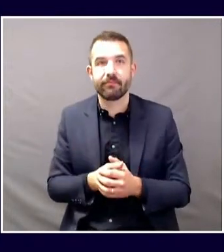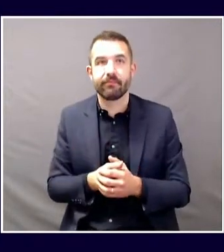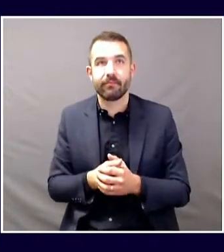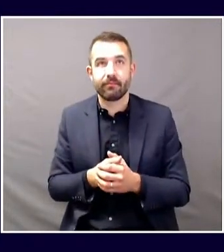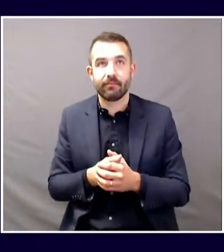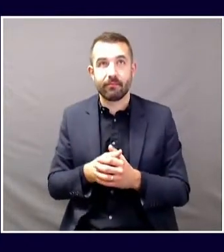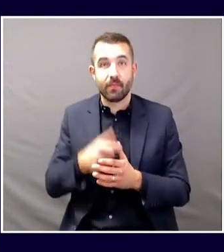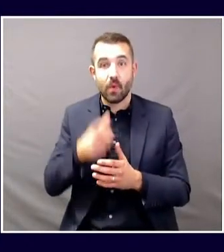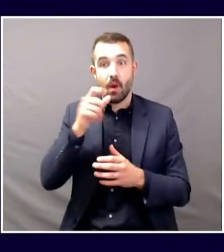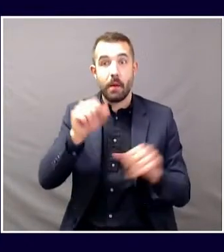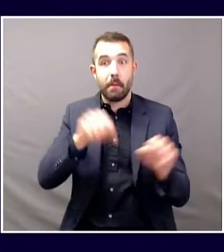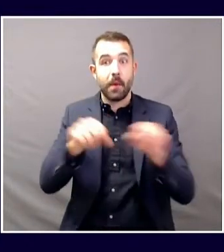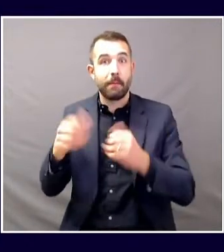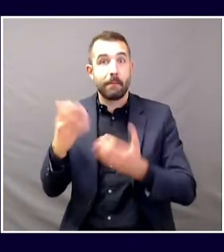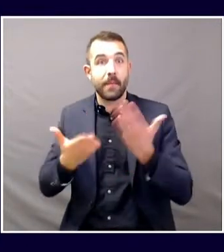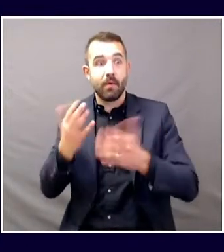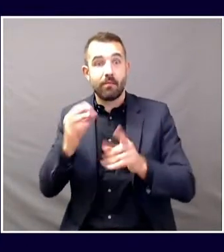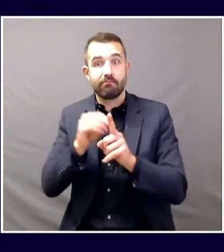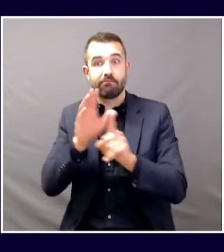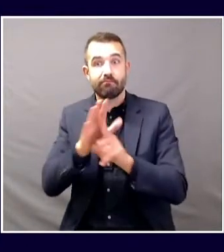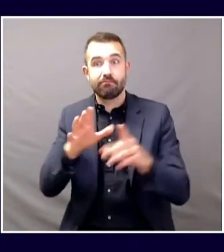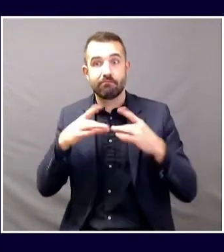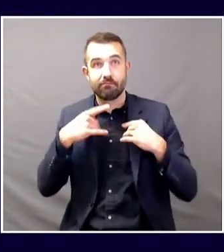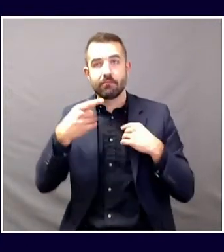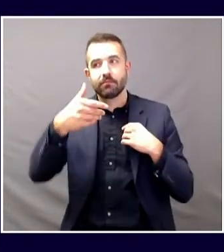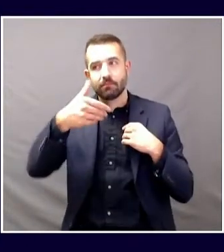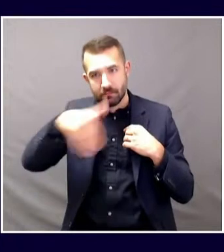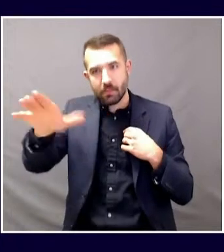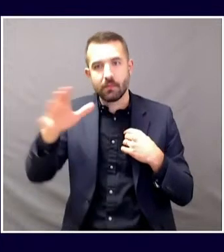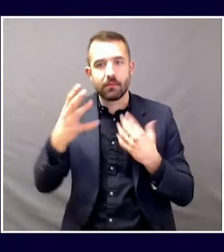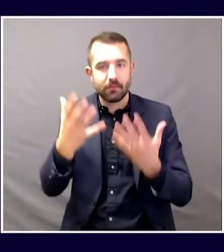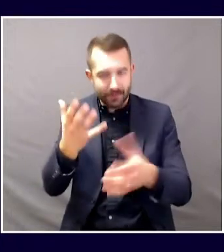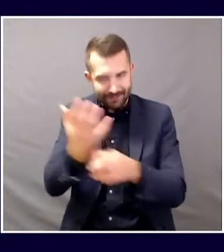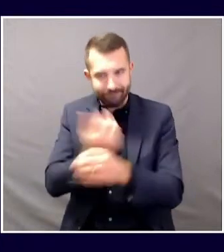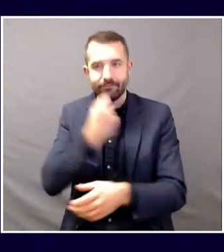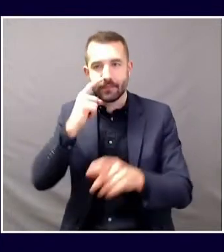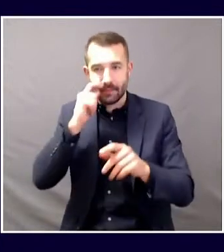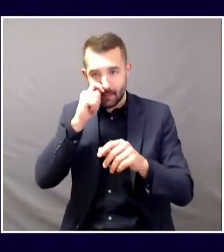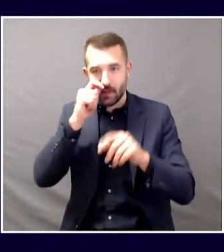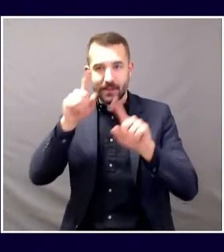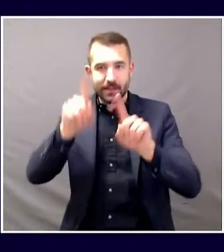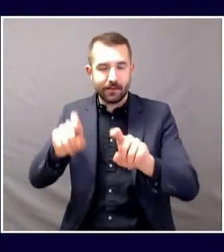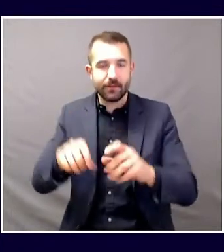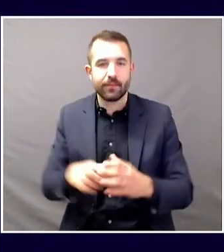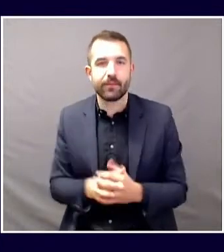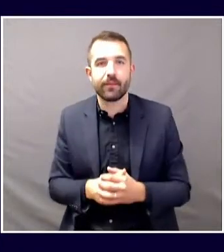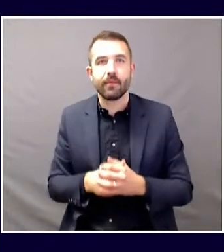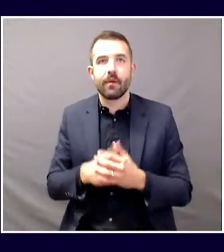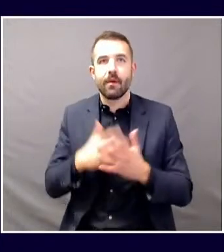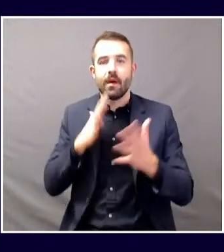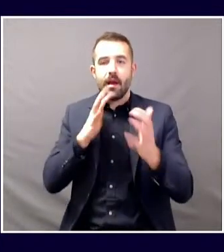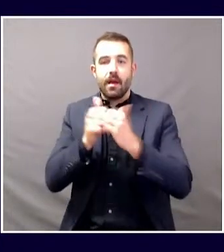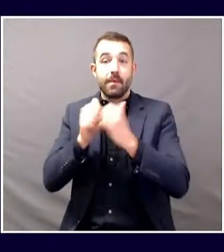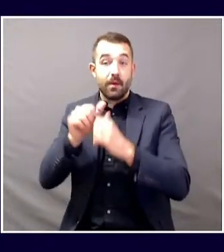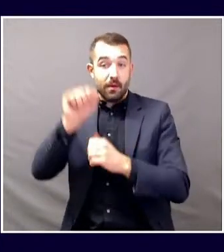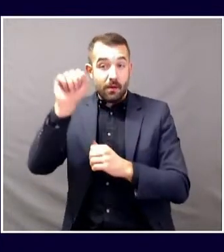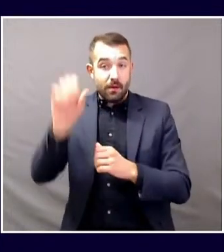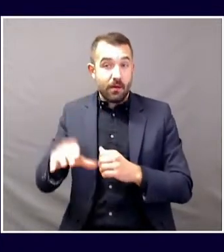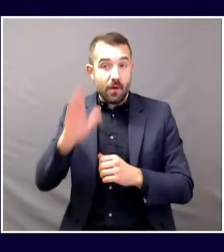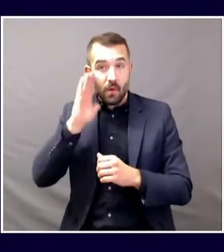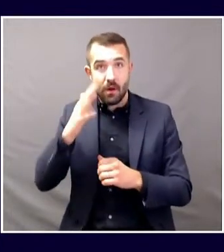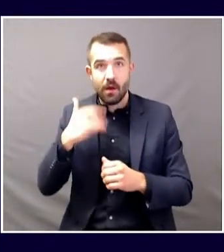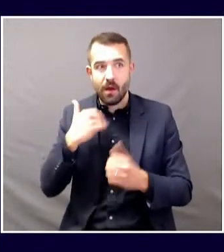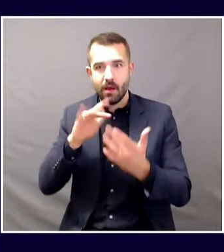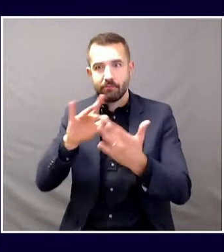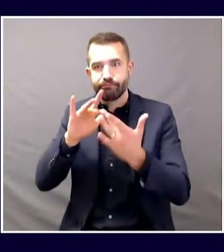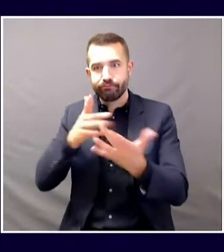this outbreak to make sure they can get testing. So that's where we're at. There will certainly be more updates, but we've been in frequent conversation with